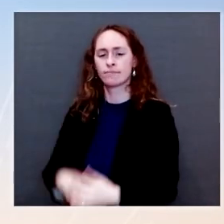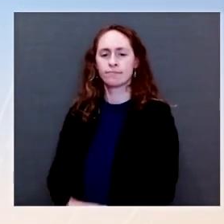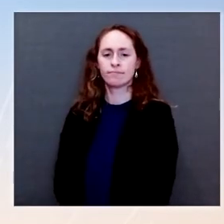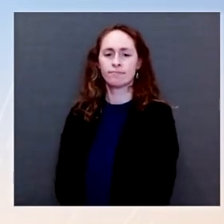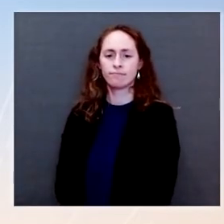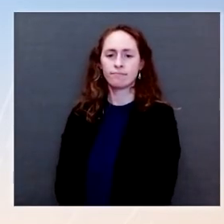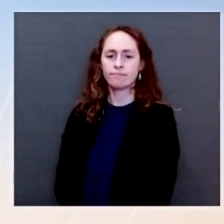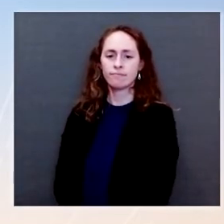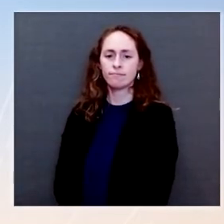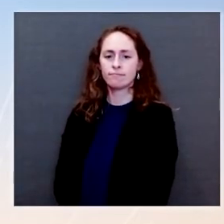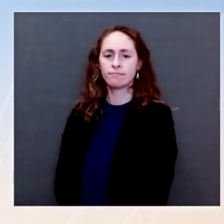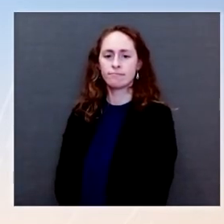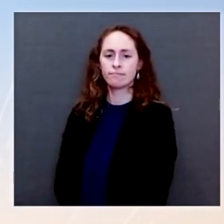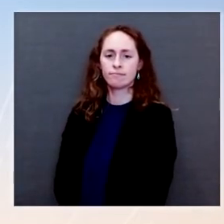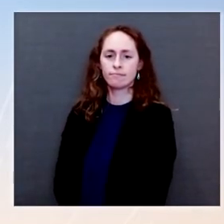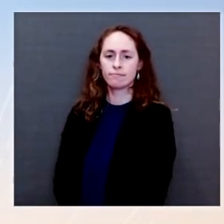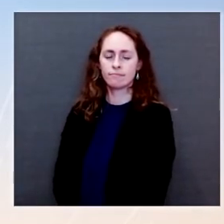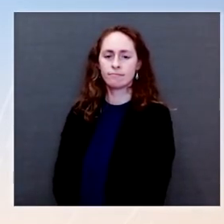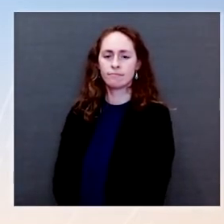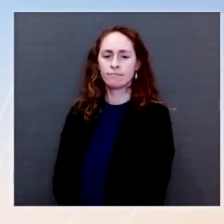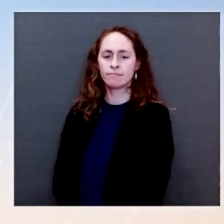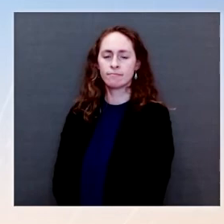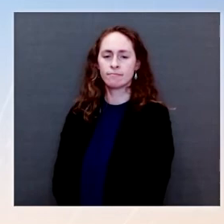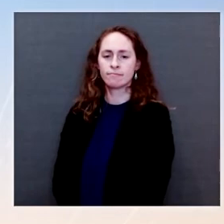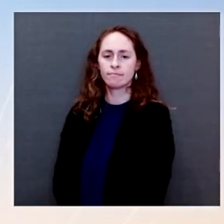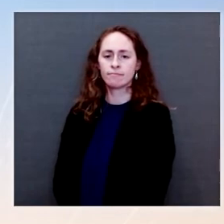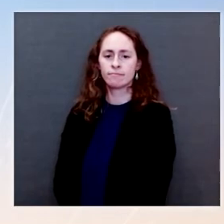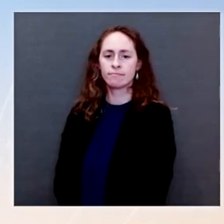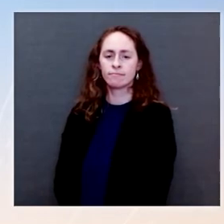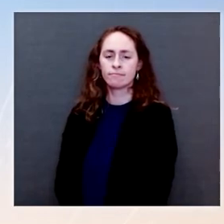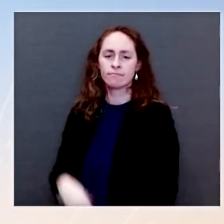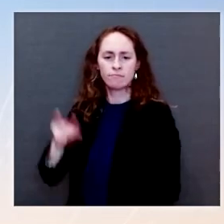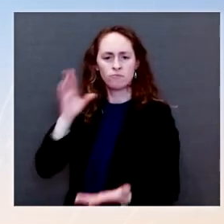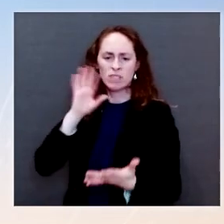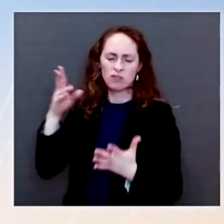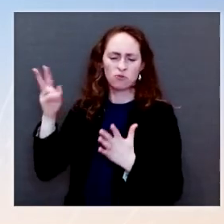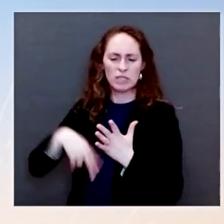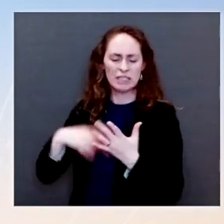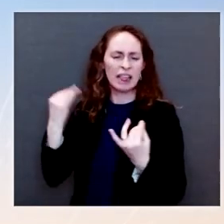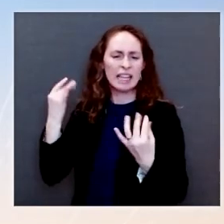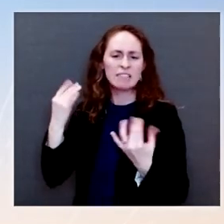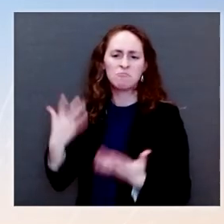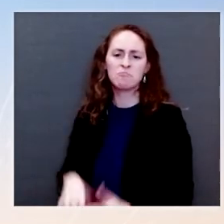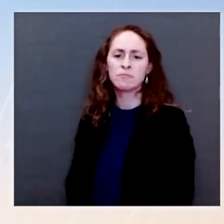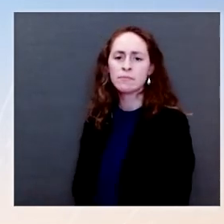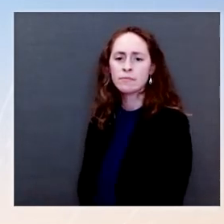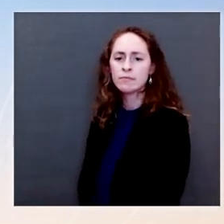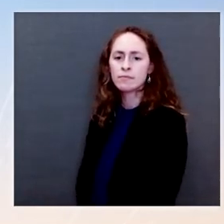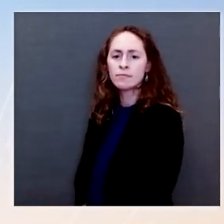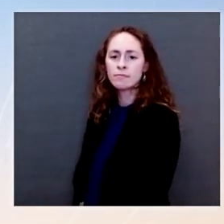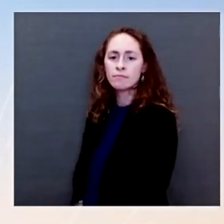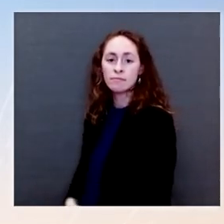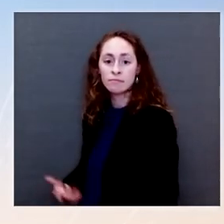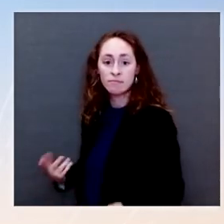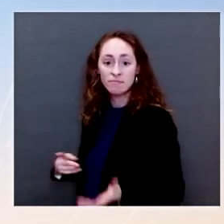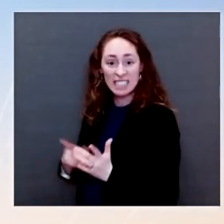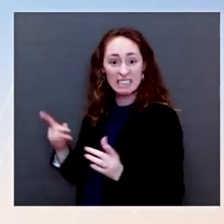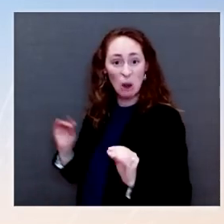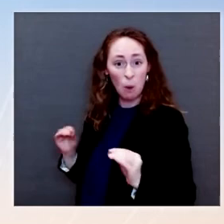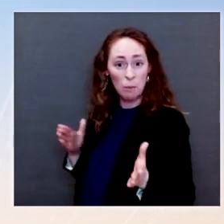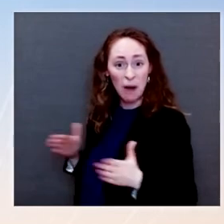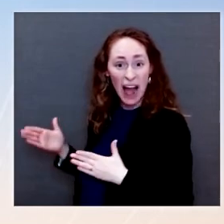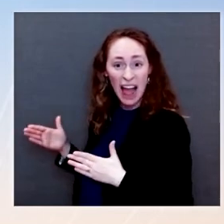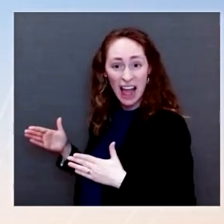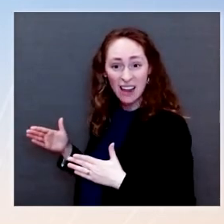how you will respond to them. Well, he'll have to review it first, and I don't think we're going to set a timeline for what that